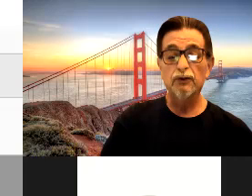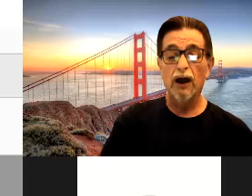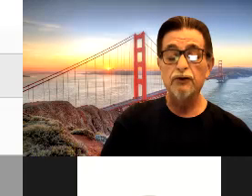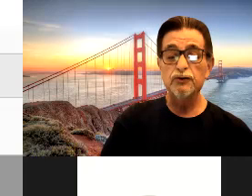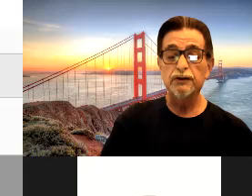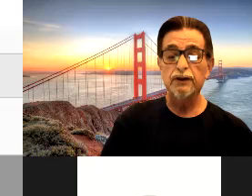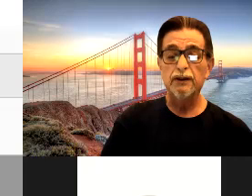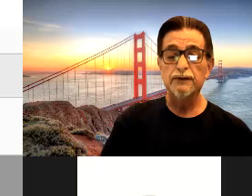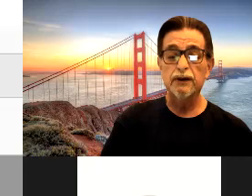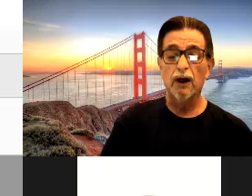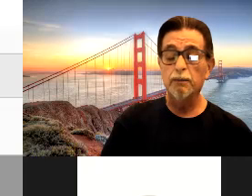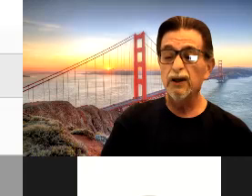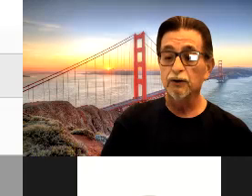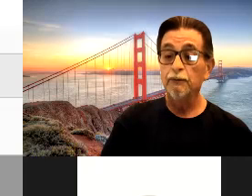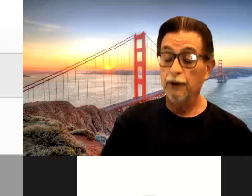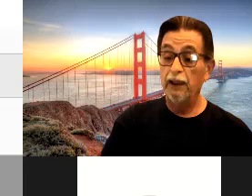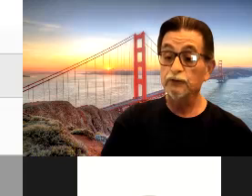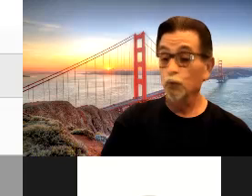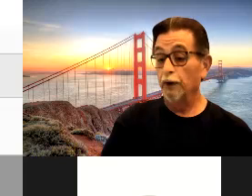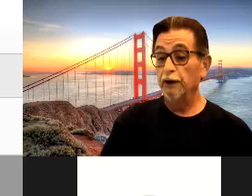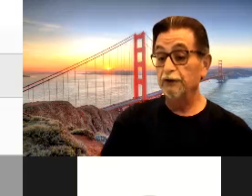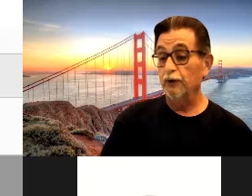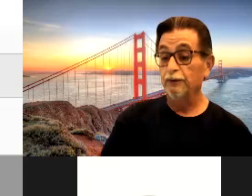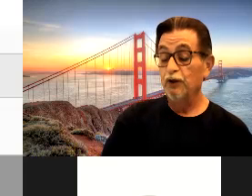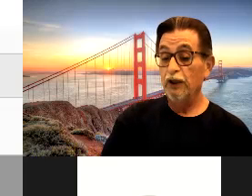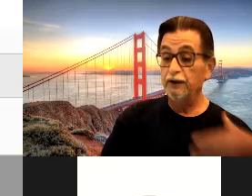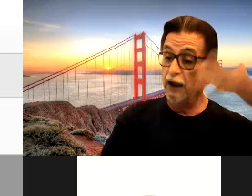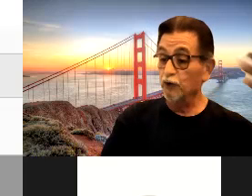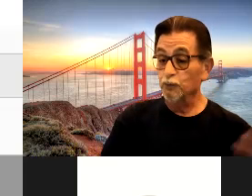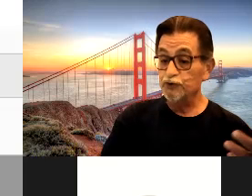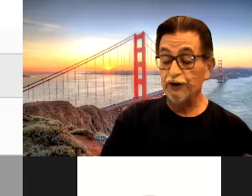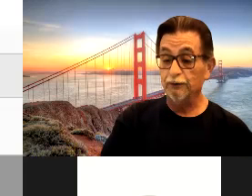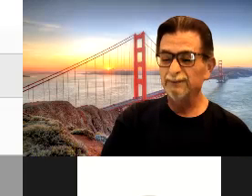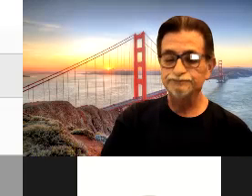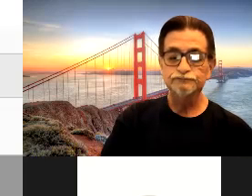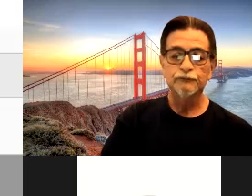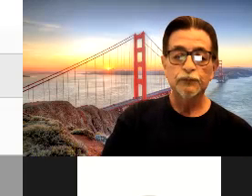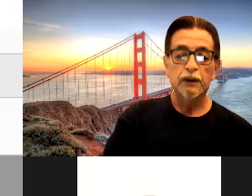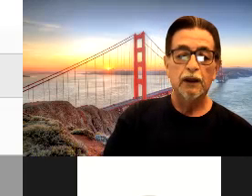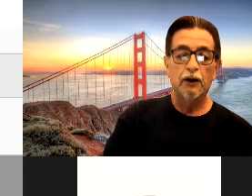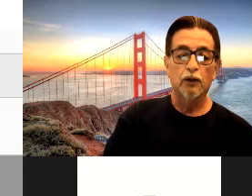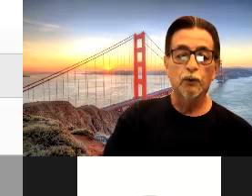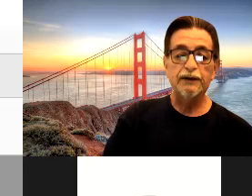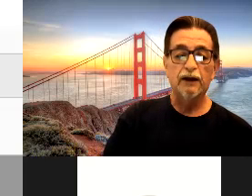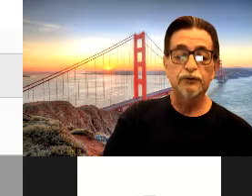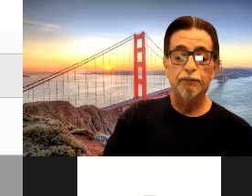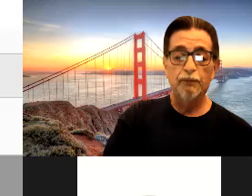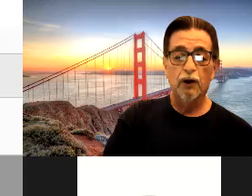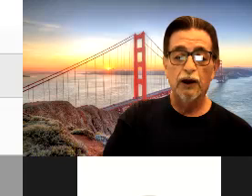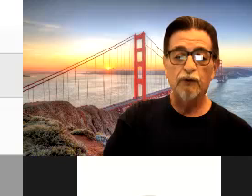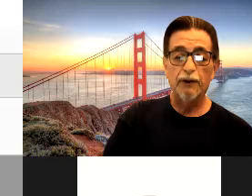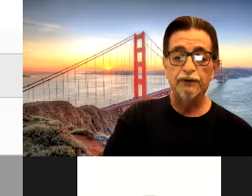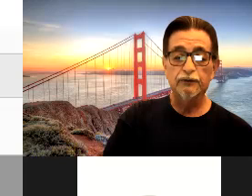what? Even though hydrogen is a non-metal, it has 1 electron in the outermost shell. And all the way down